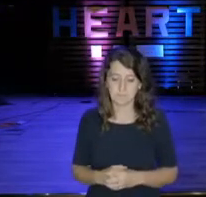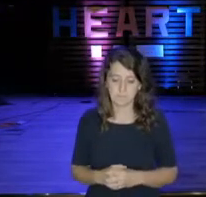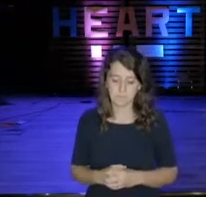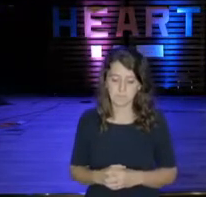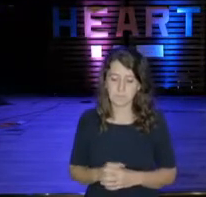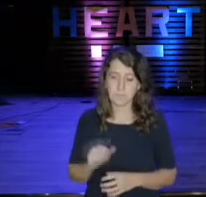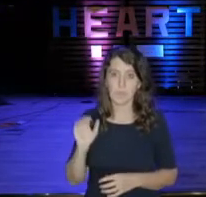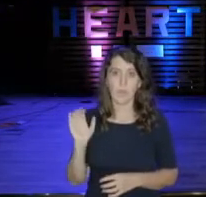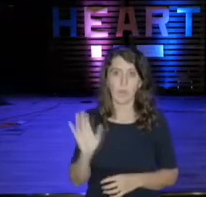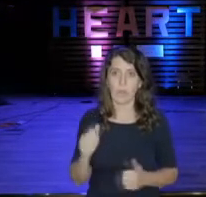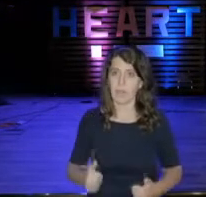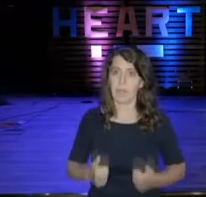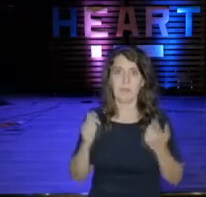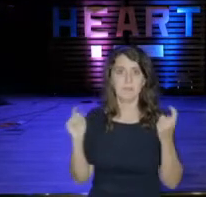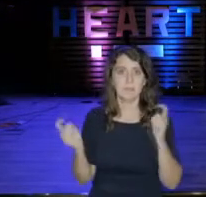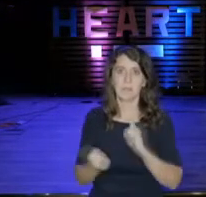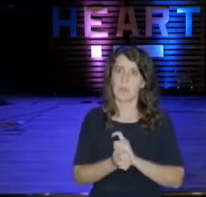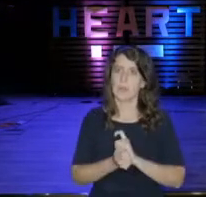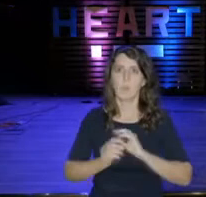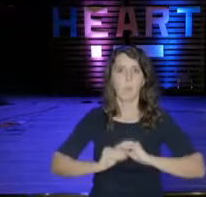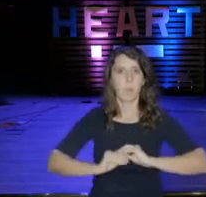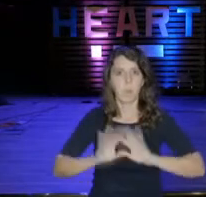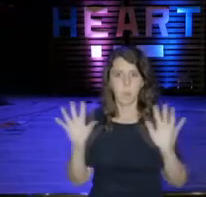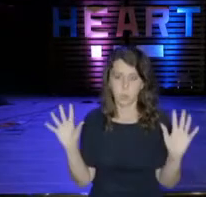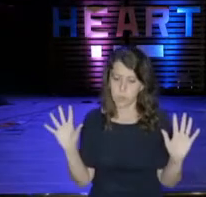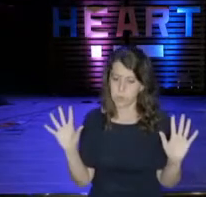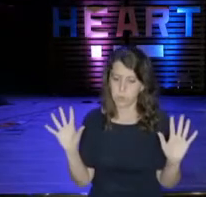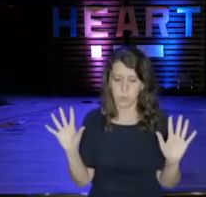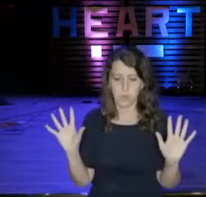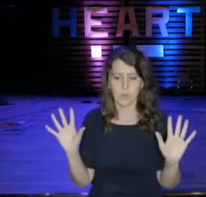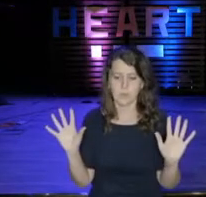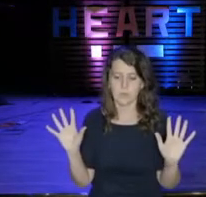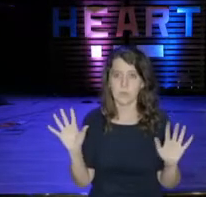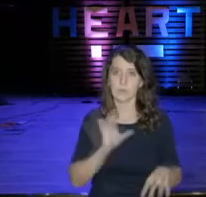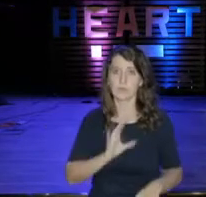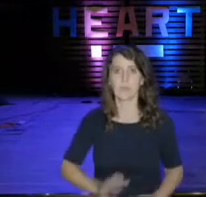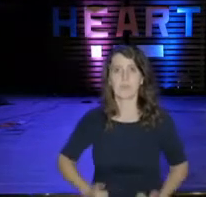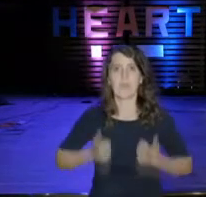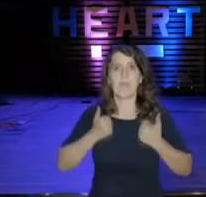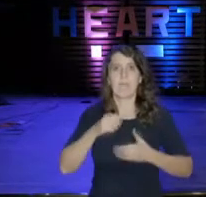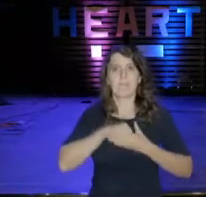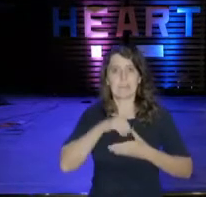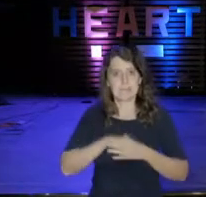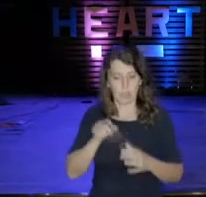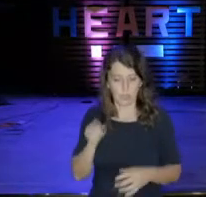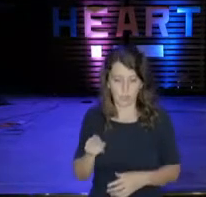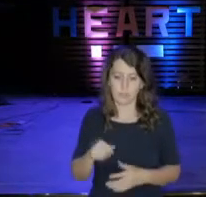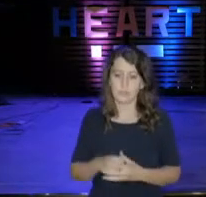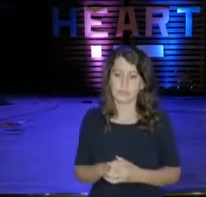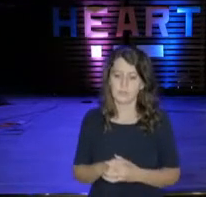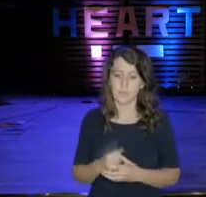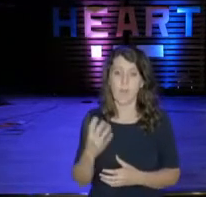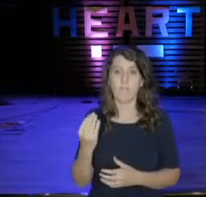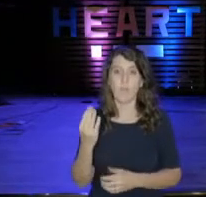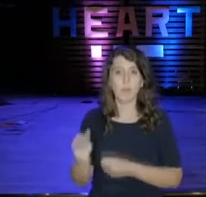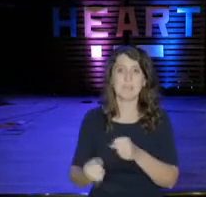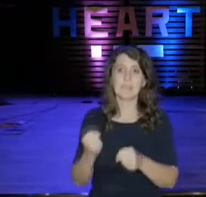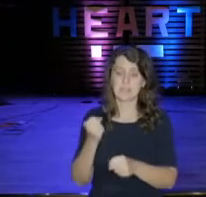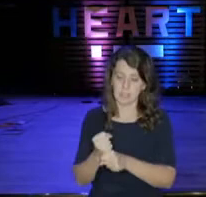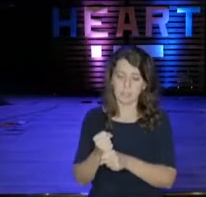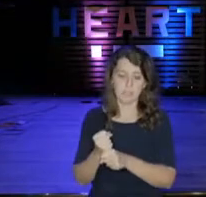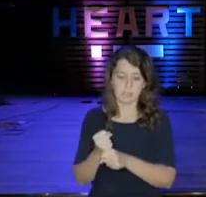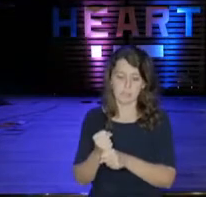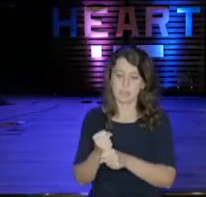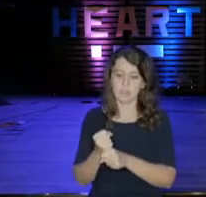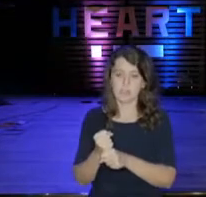The transformation of Carla's life was tangible. Christ was alive in her. For over 14 years, she became a